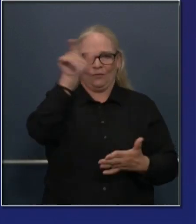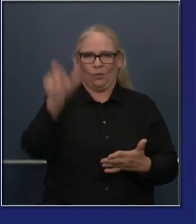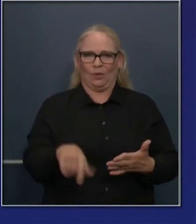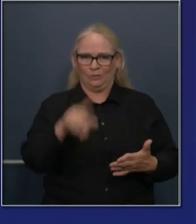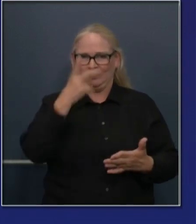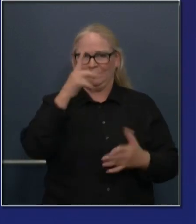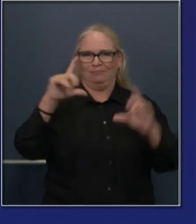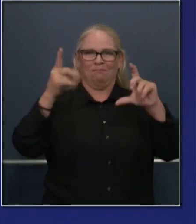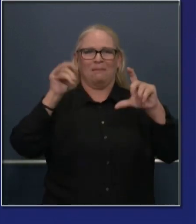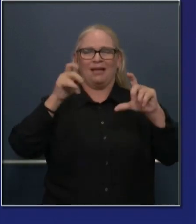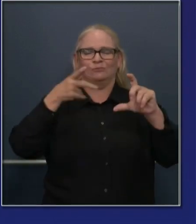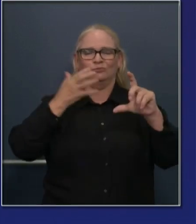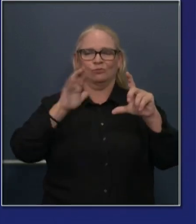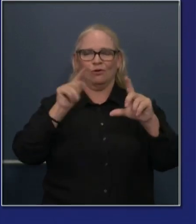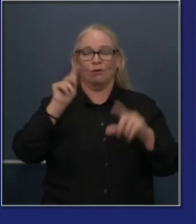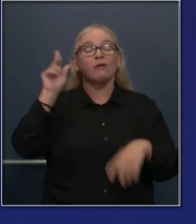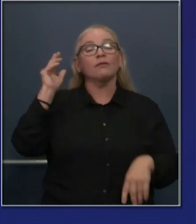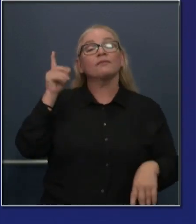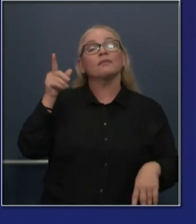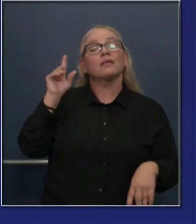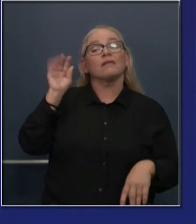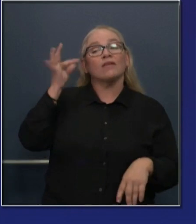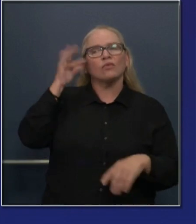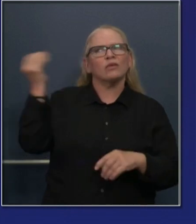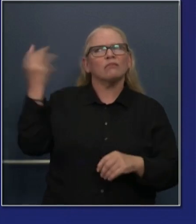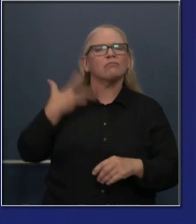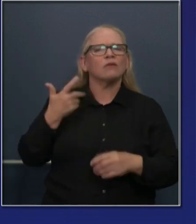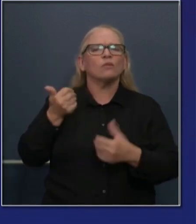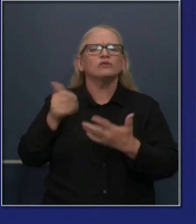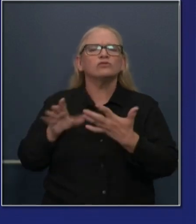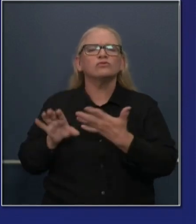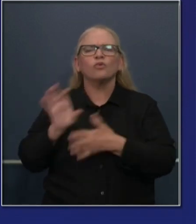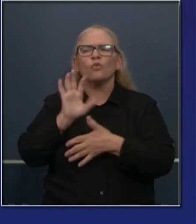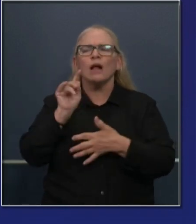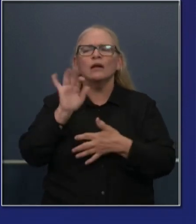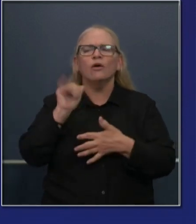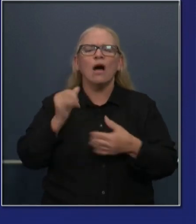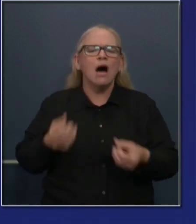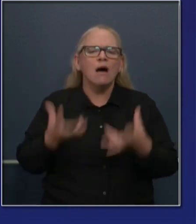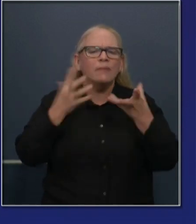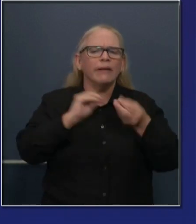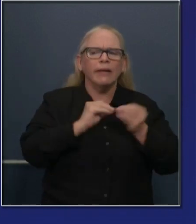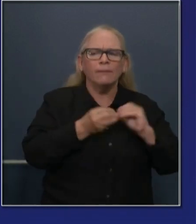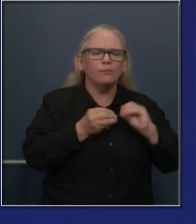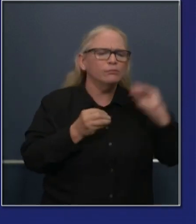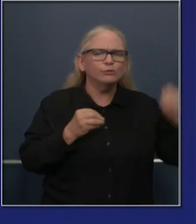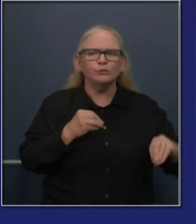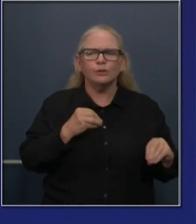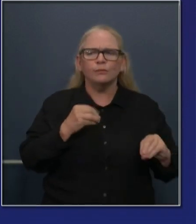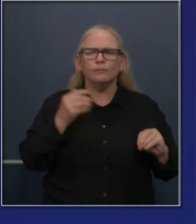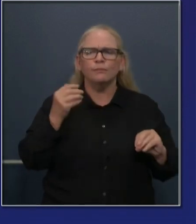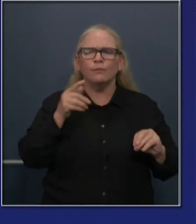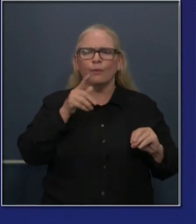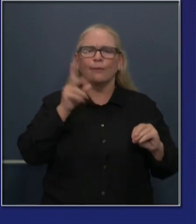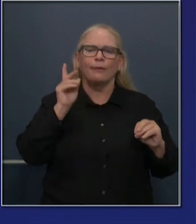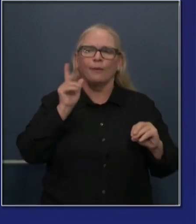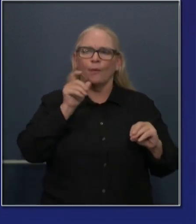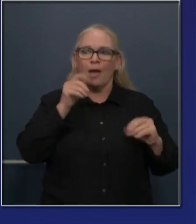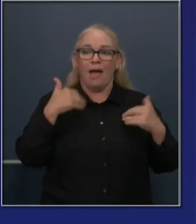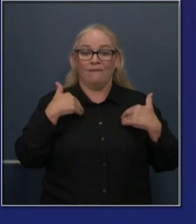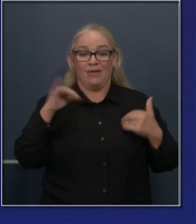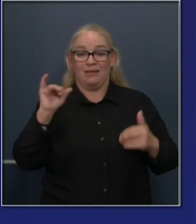why the number, we had about 17%, that blue section on this, which is the total number of ICU patients that are tested